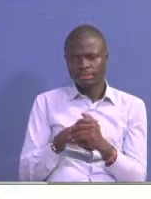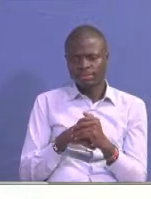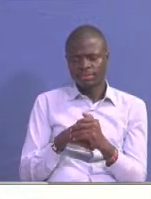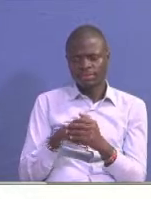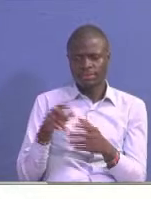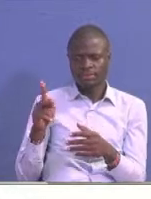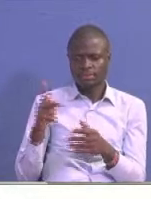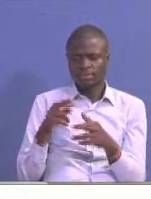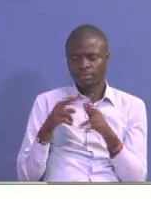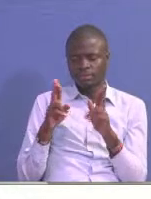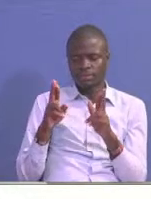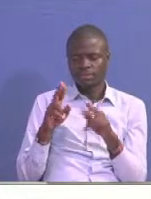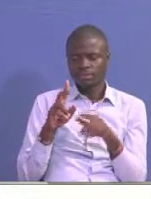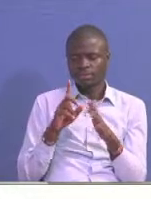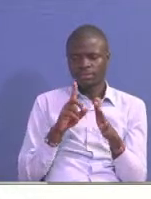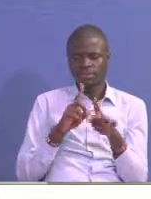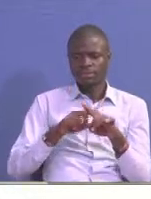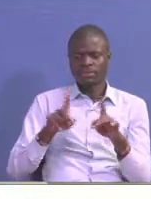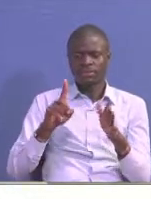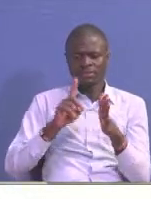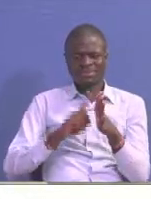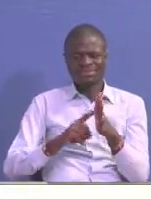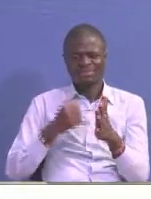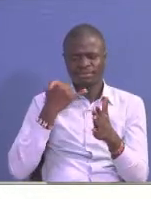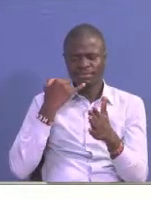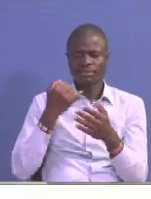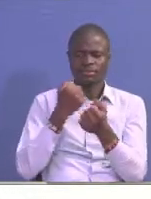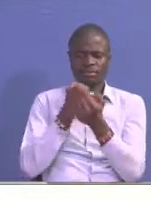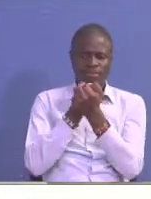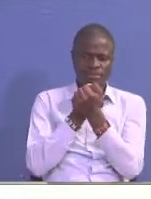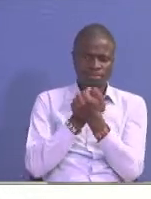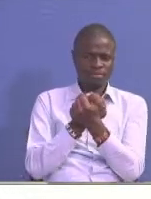Kenya is ready, but what is it that is holding us back?